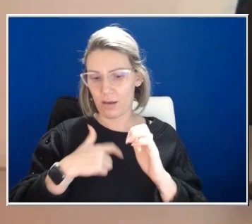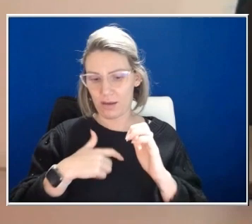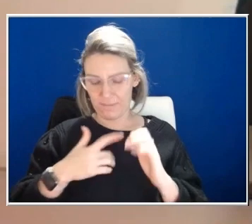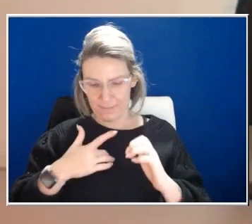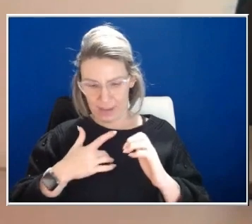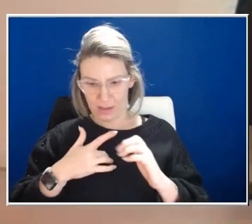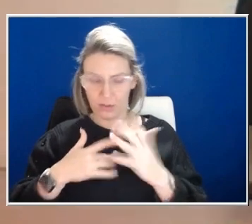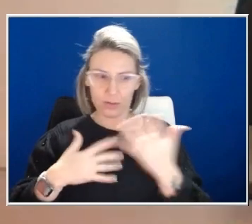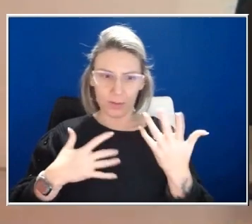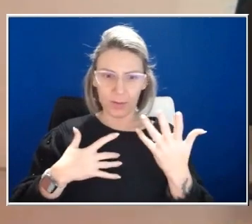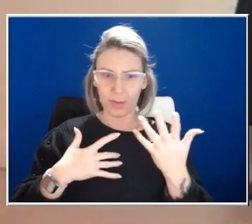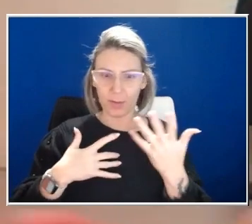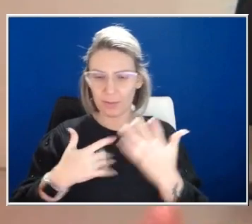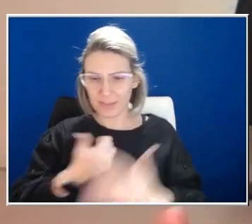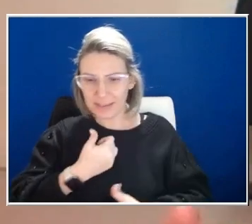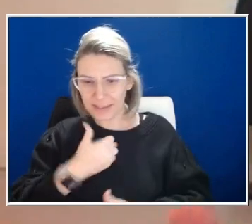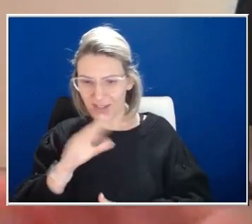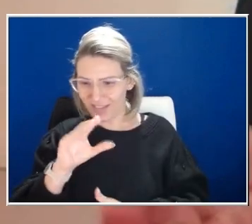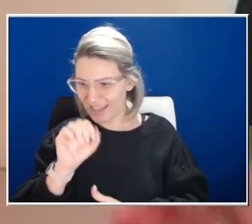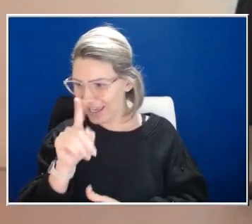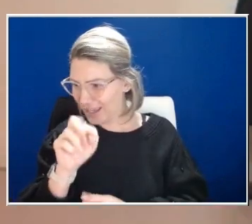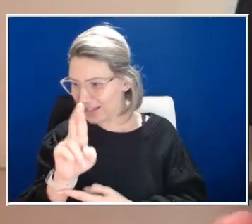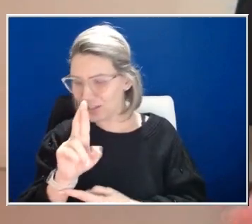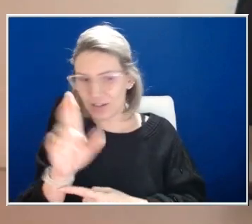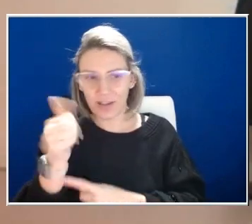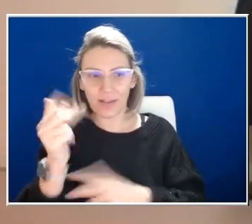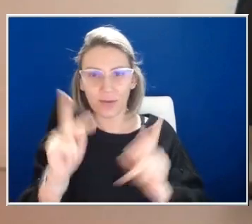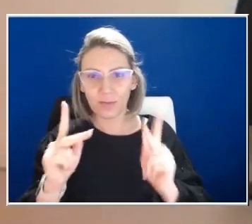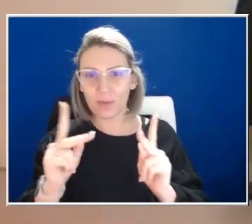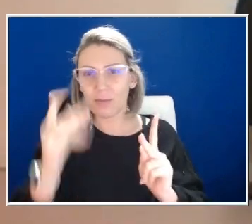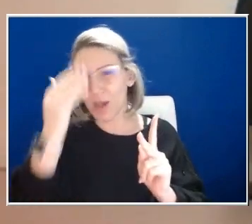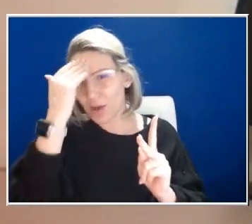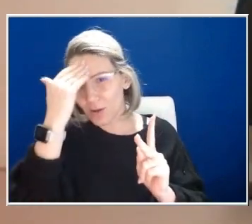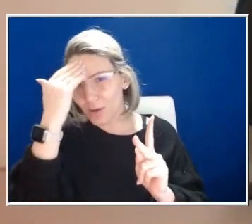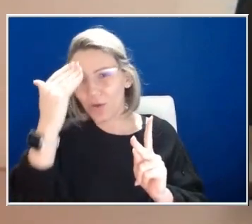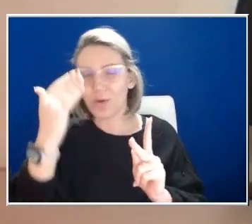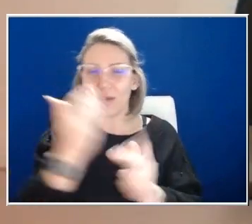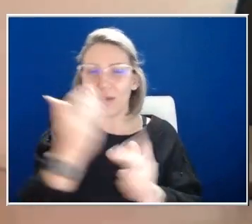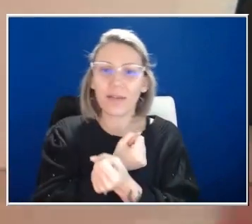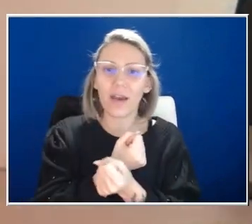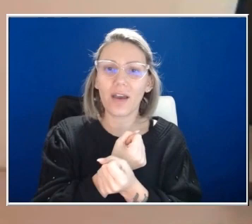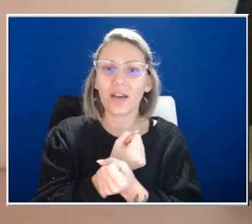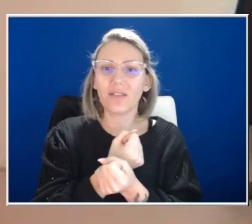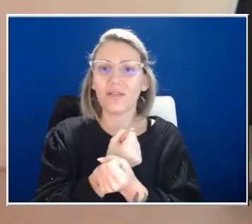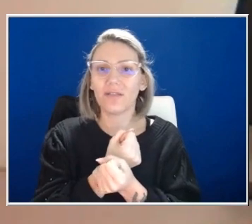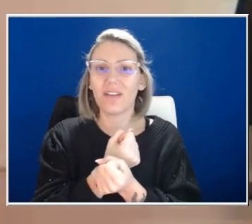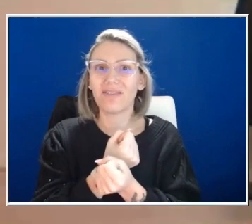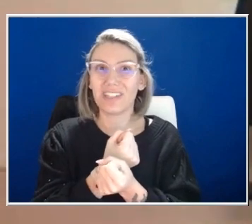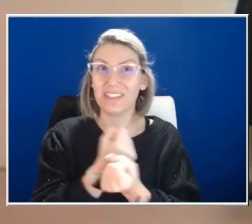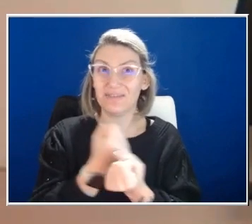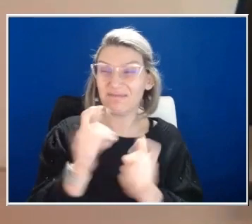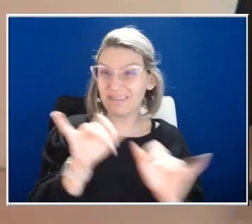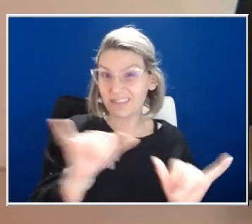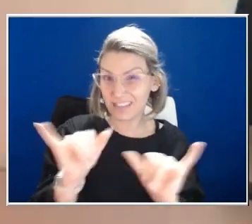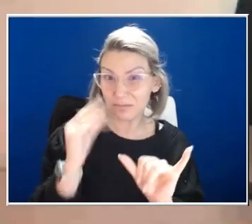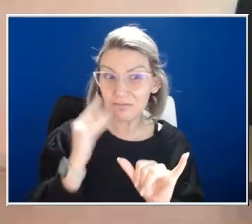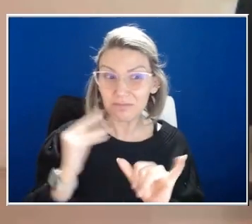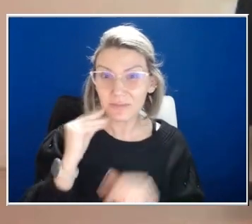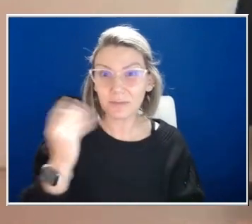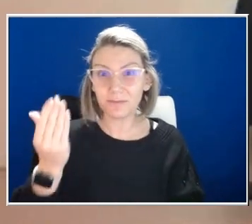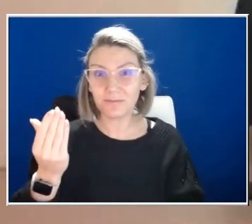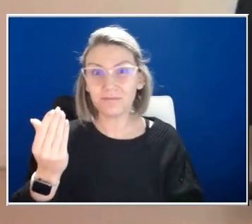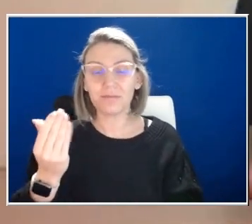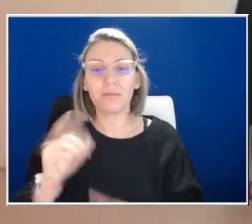had cancer, that so many other people that I knew and that I loved had been dealt that card. And now it was